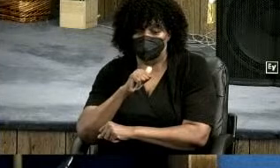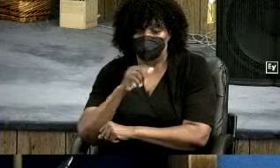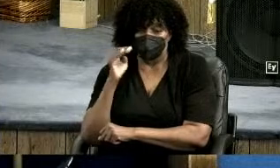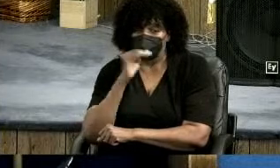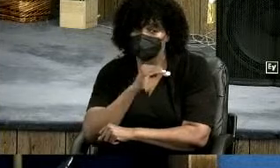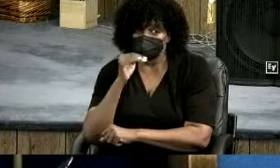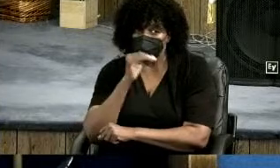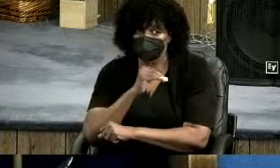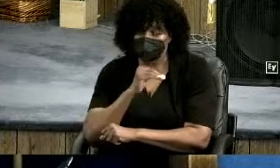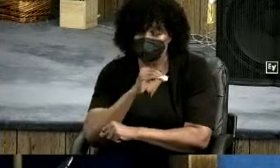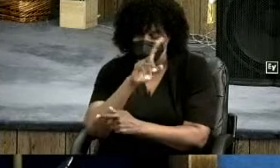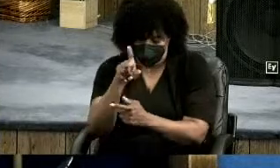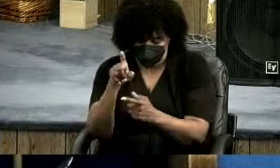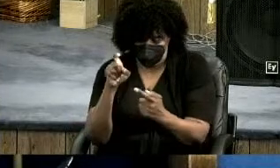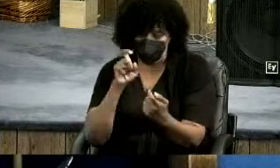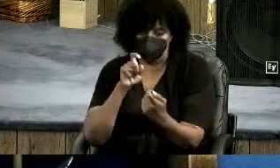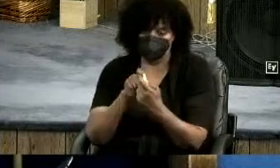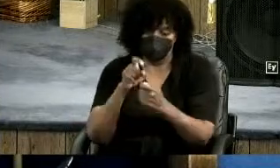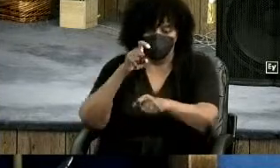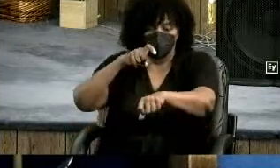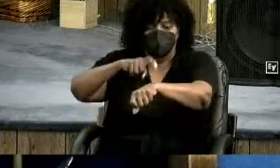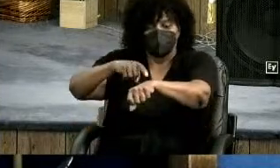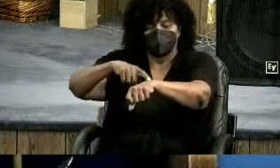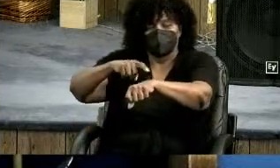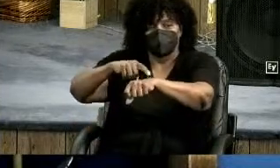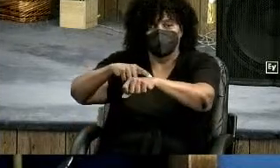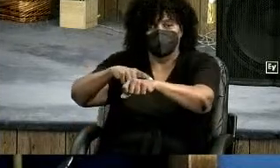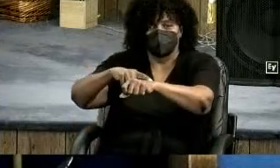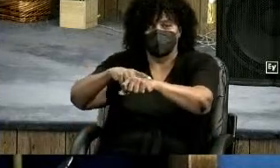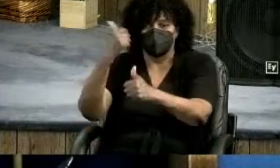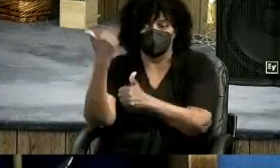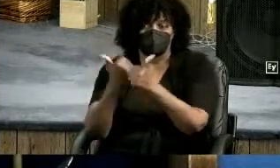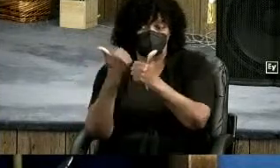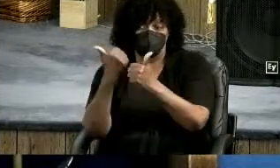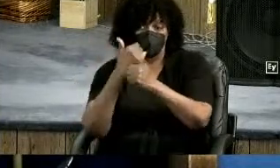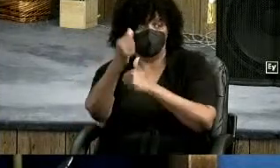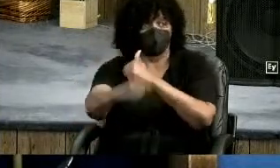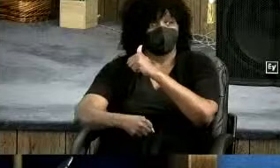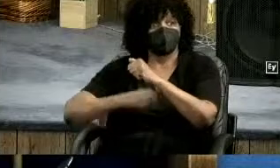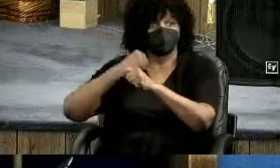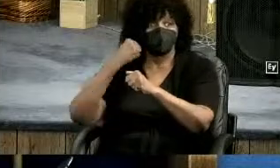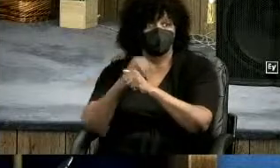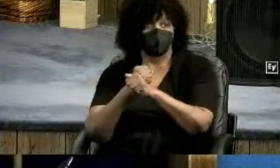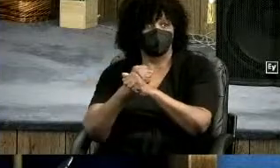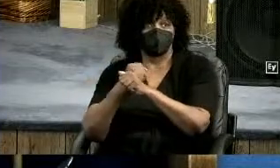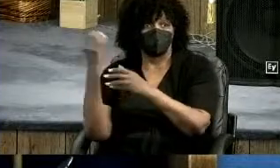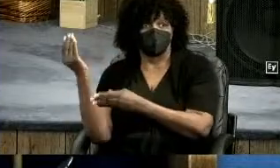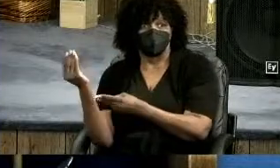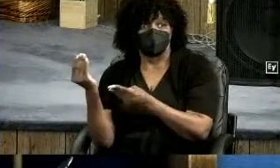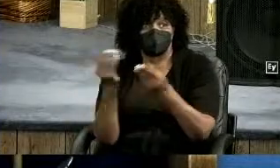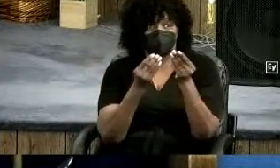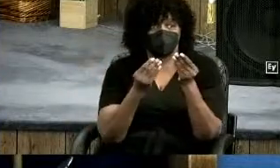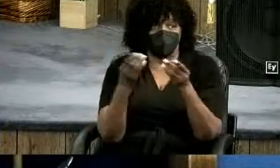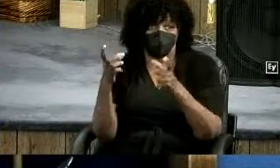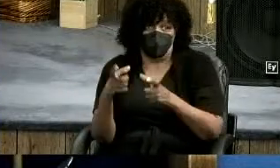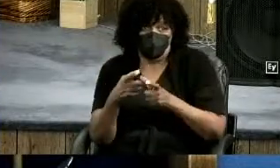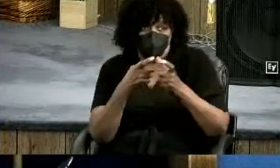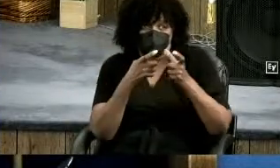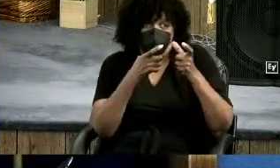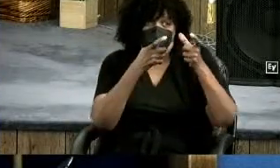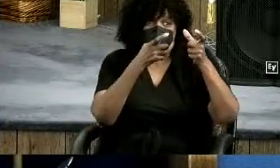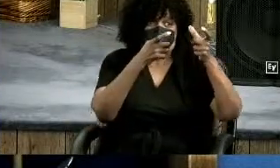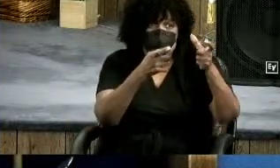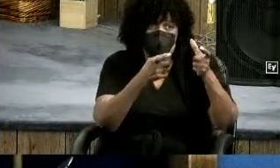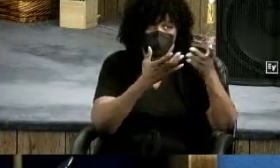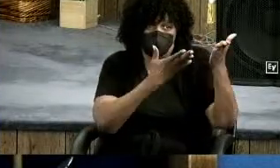what month and what king was reigning and what year. In the 20th year of this king, he was the cupbearer, and he